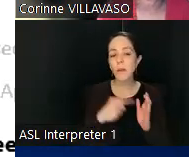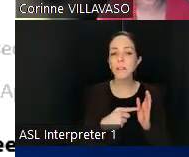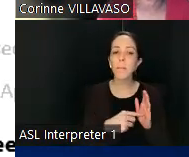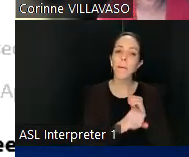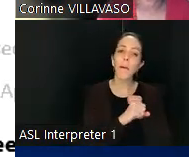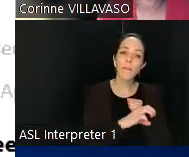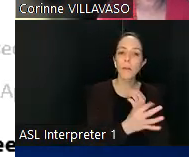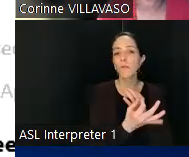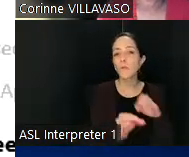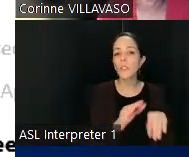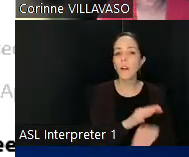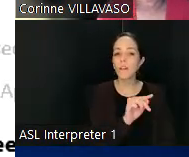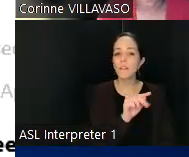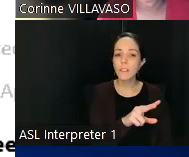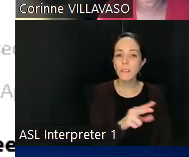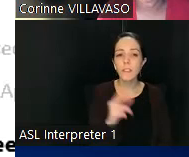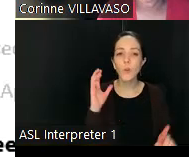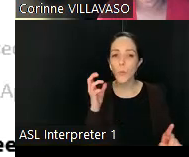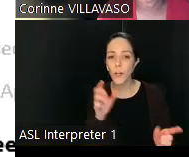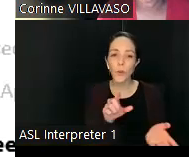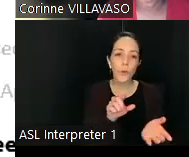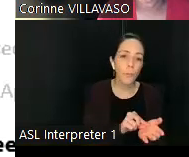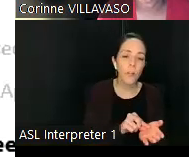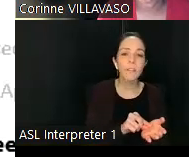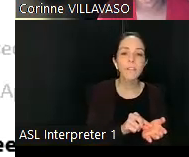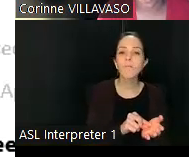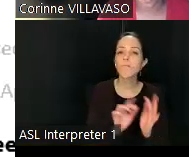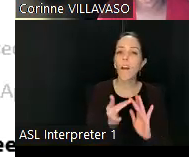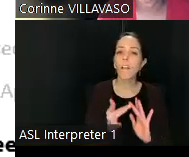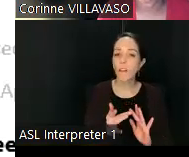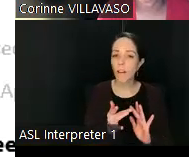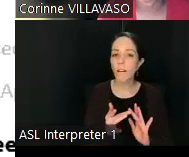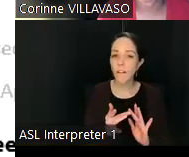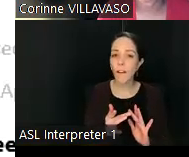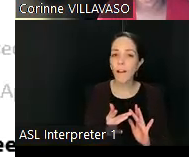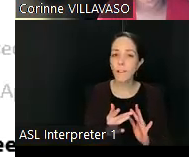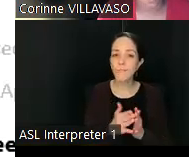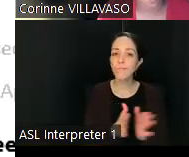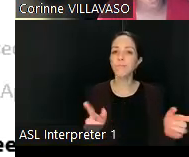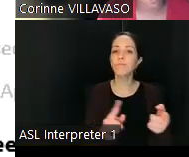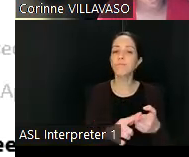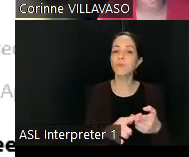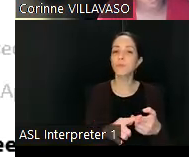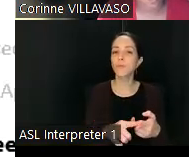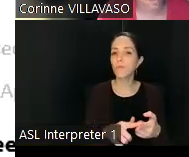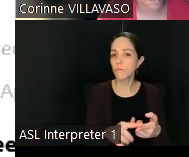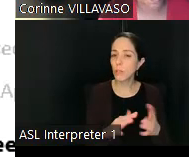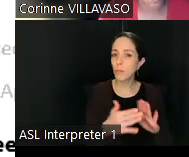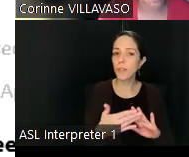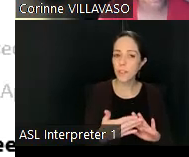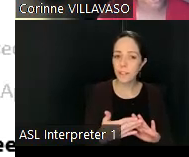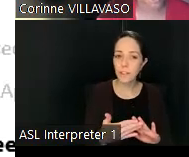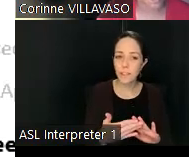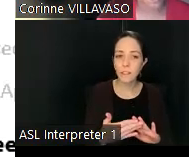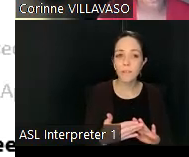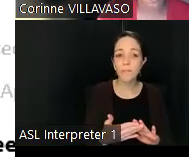on television, radio, print, or digital media directed at the eligible public. Should clearly state that